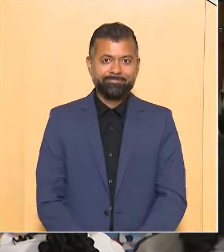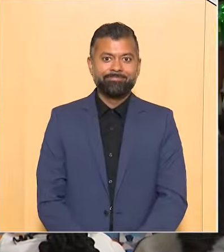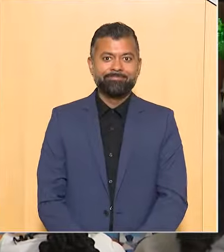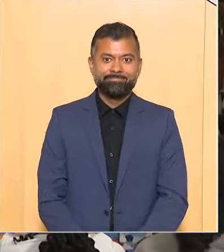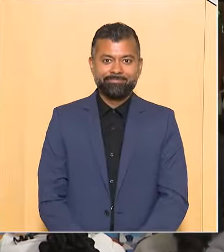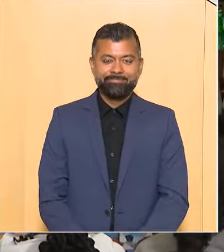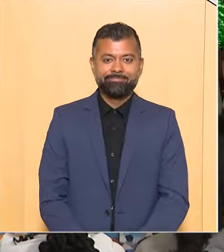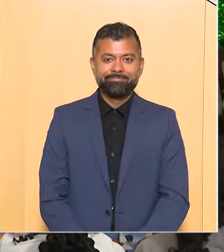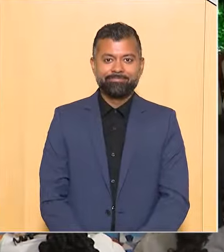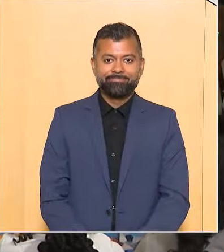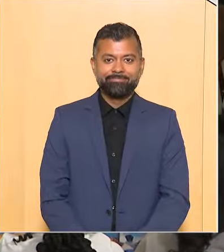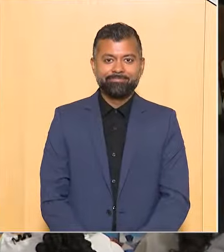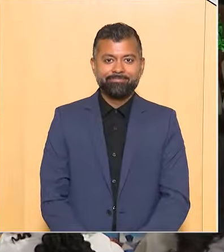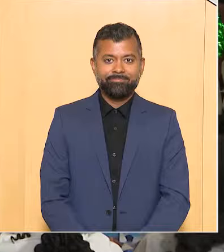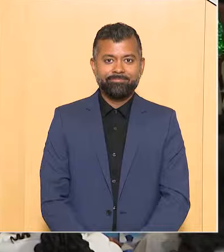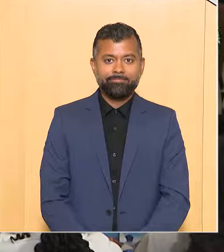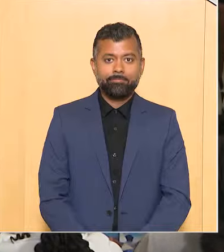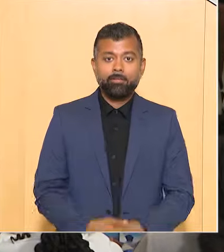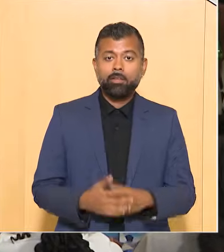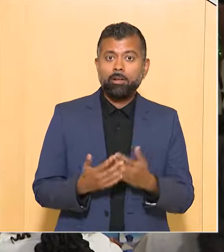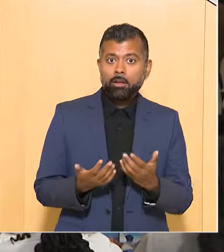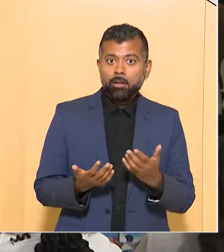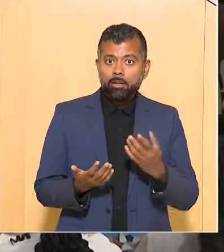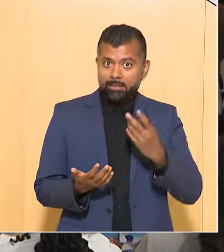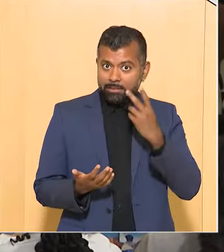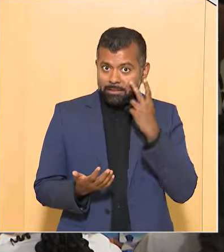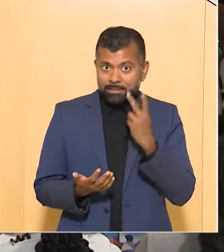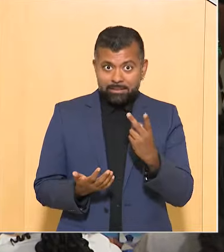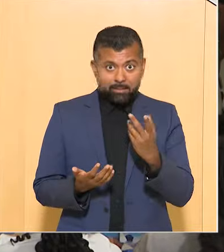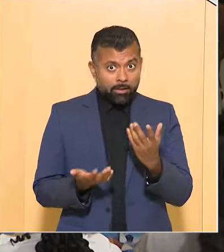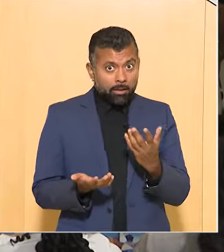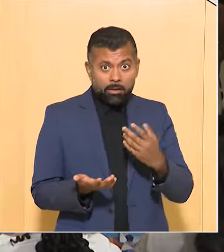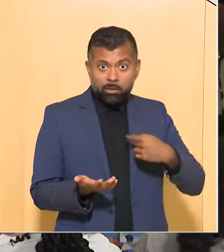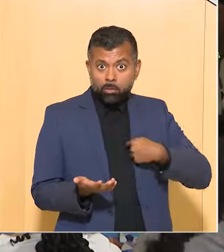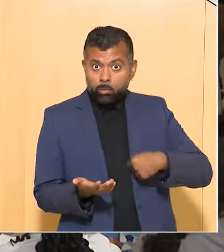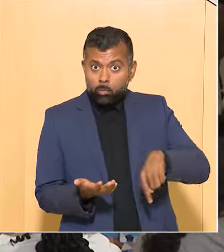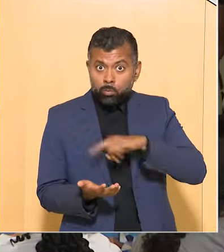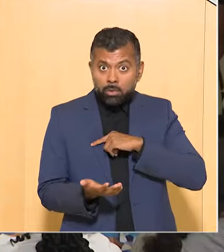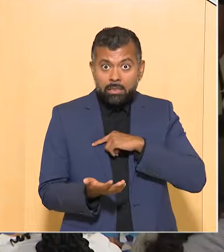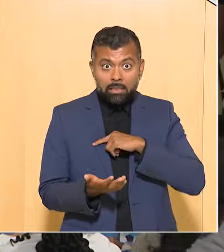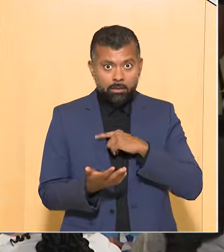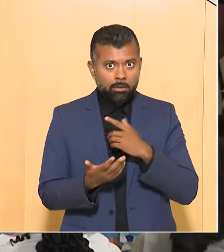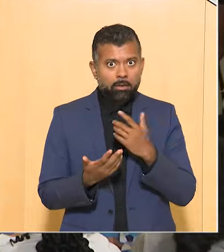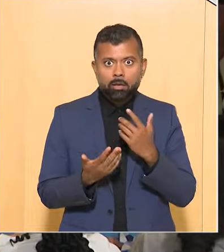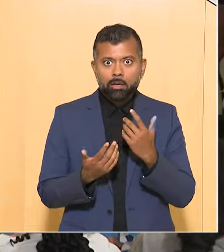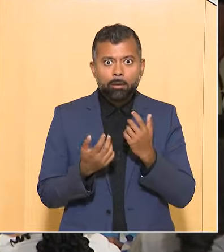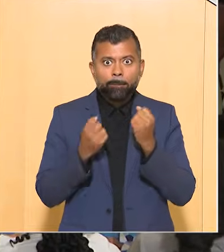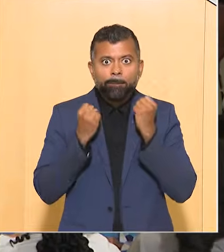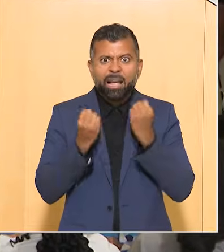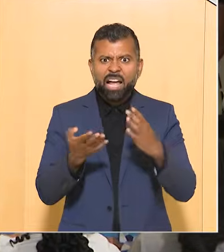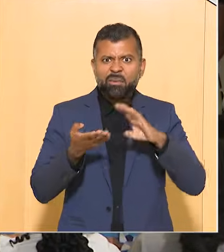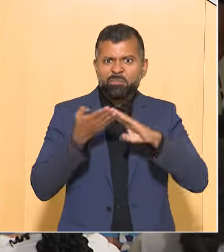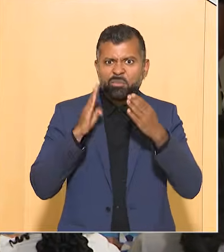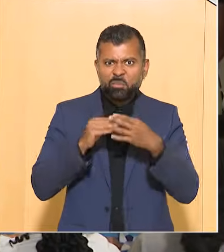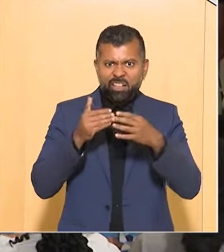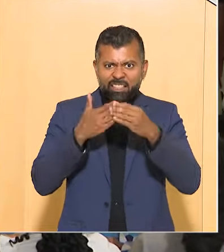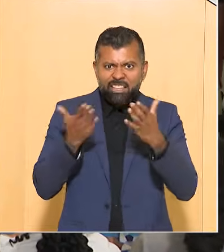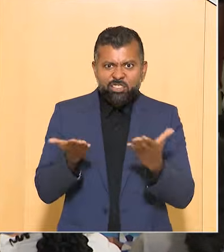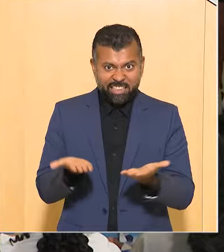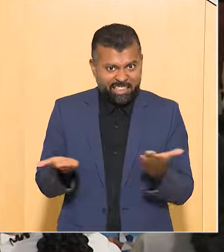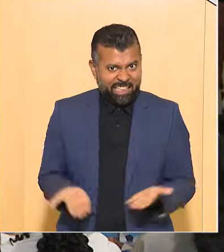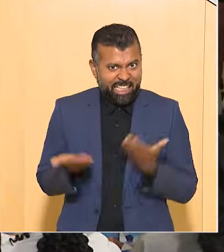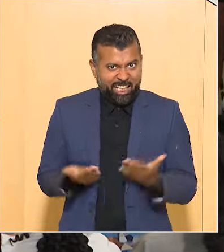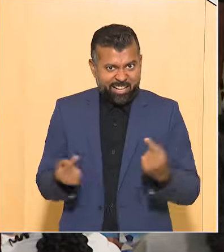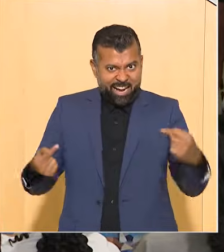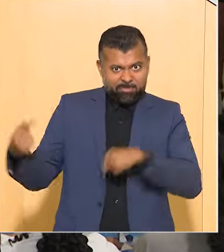You'll notice that we are also joined today by a number of our city's leaders who help support